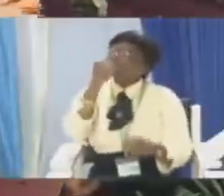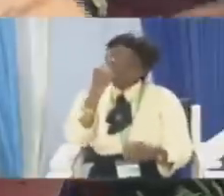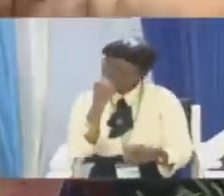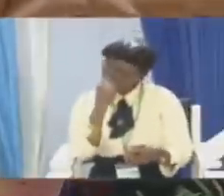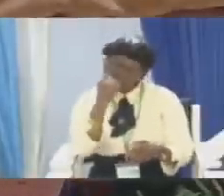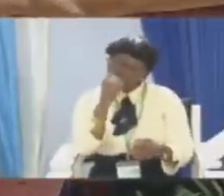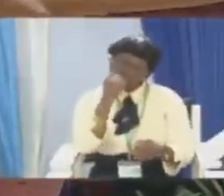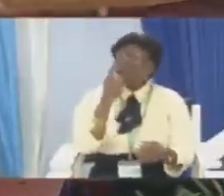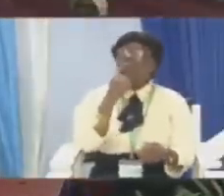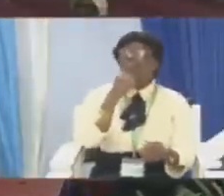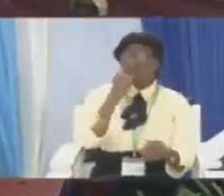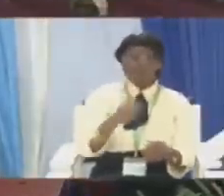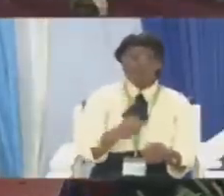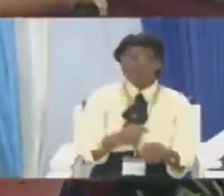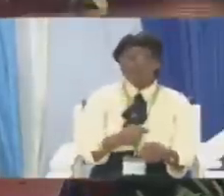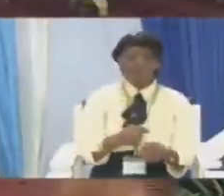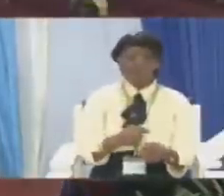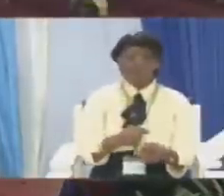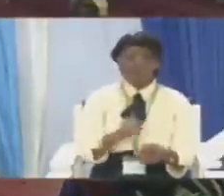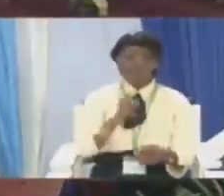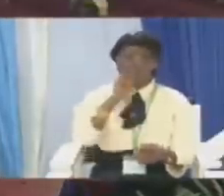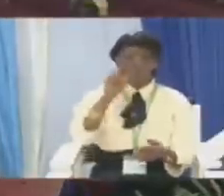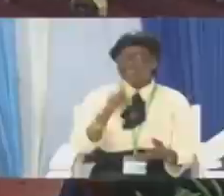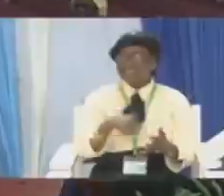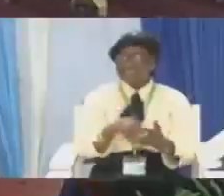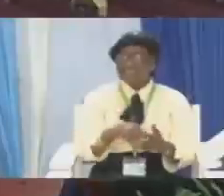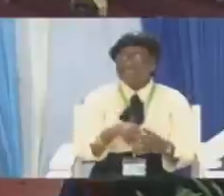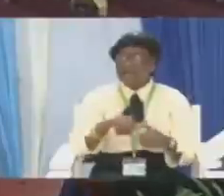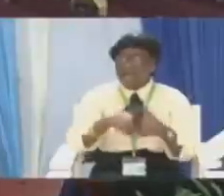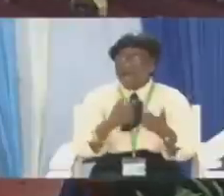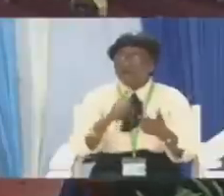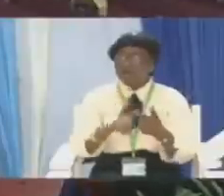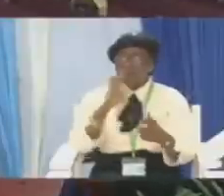you are deceived and you want to be fruitful? Is this how to be fruitful?